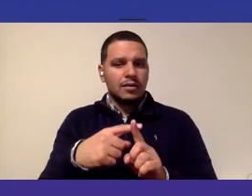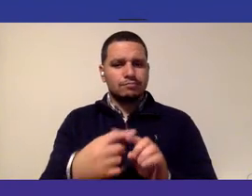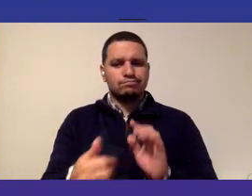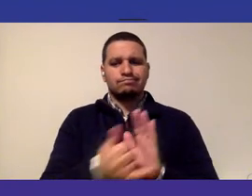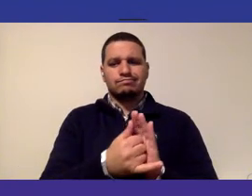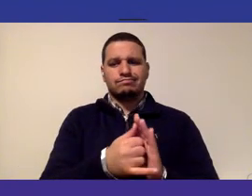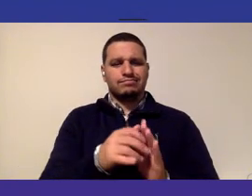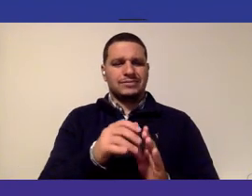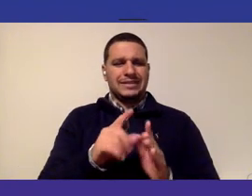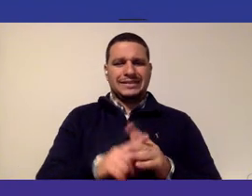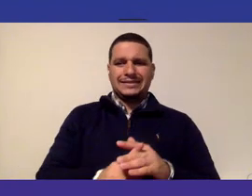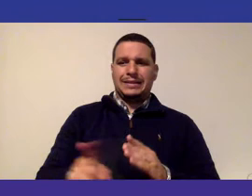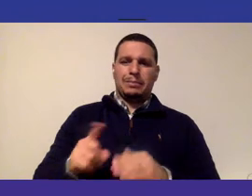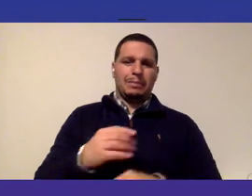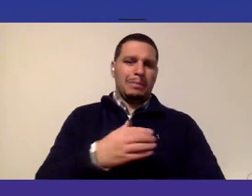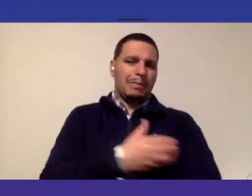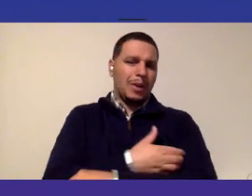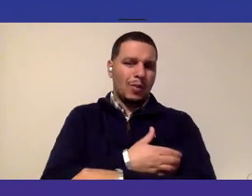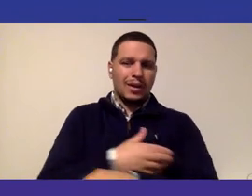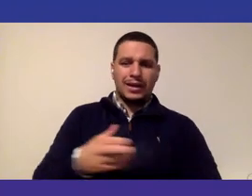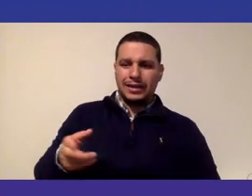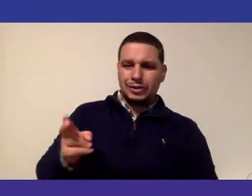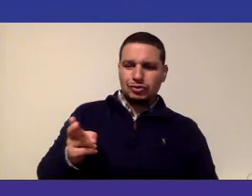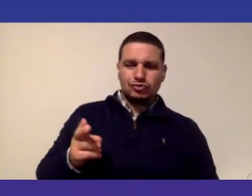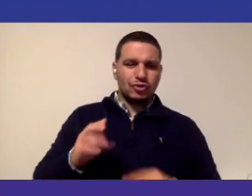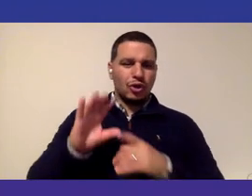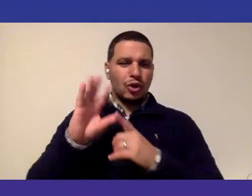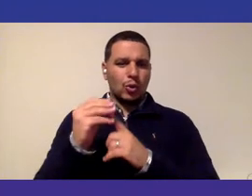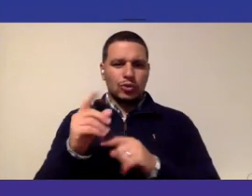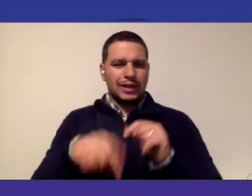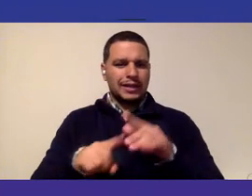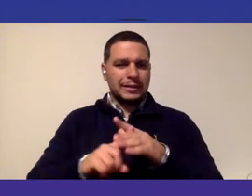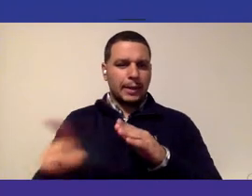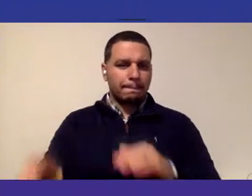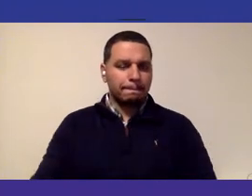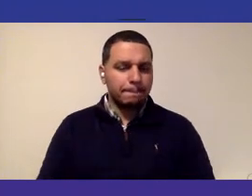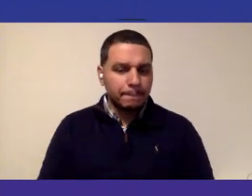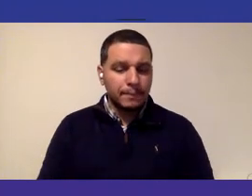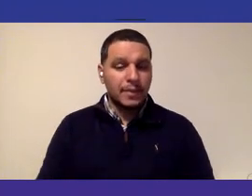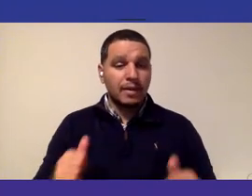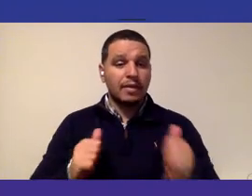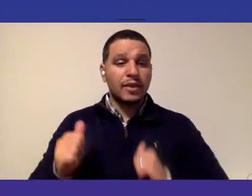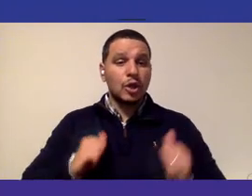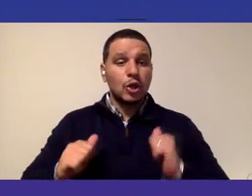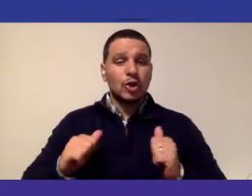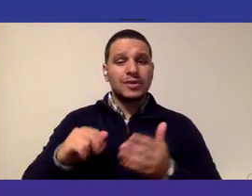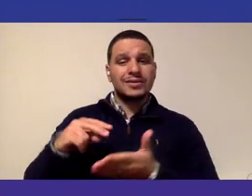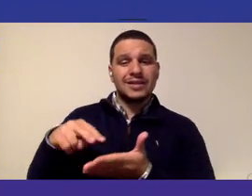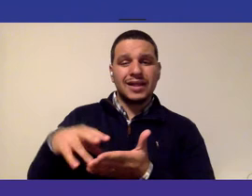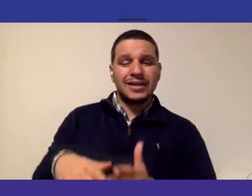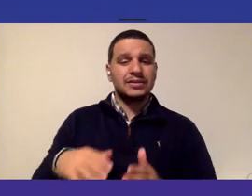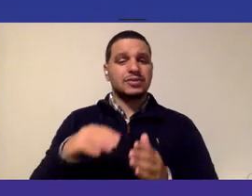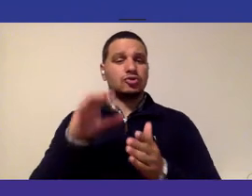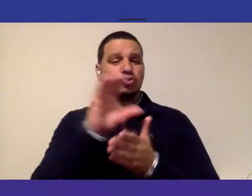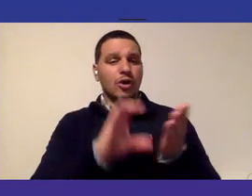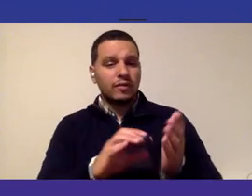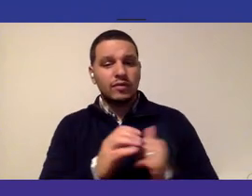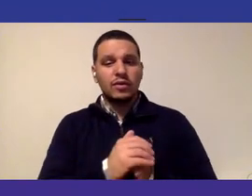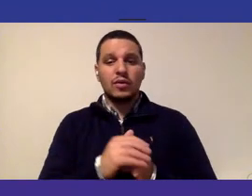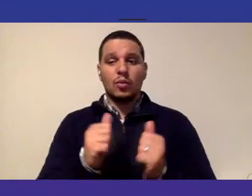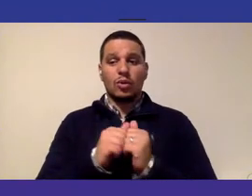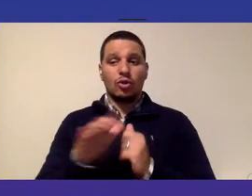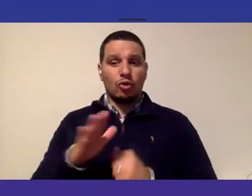escaping power, history, and culture. Theater, dance, choreography, with their will of